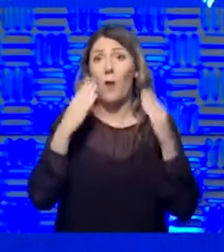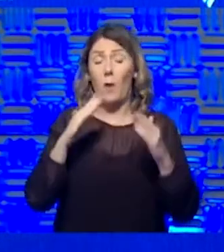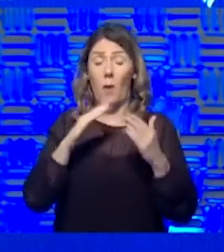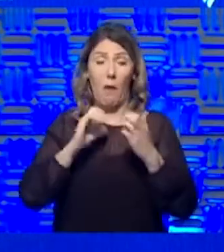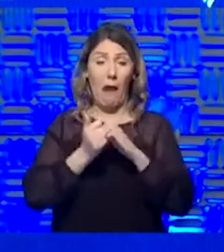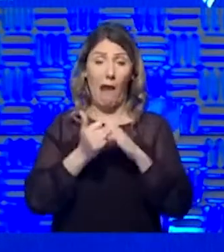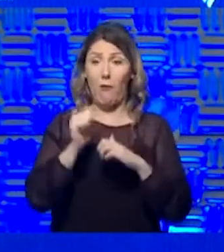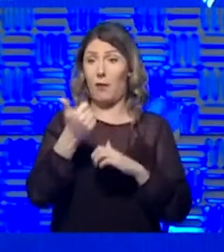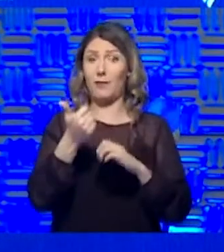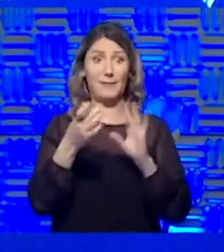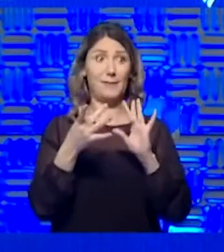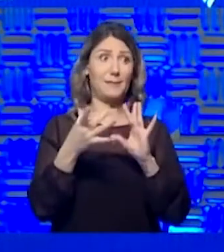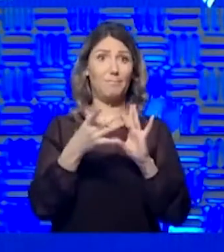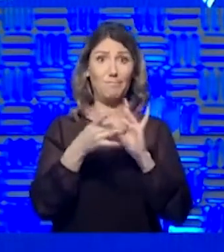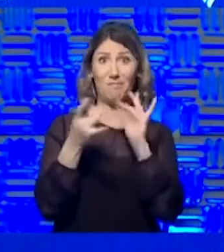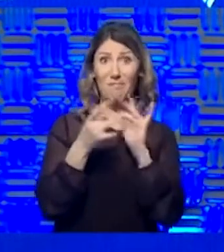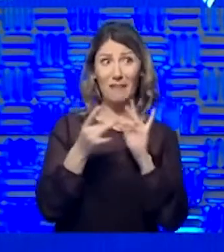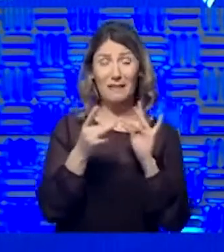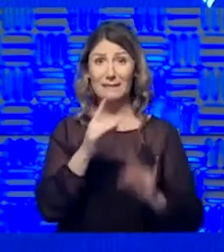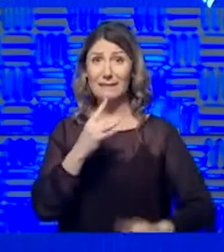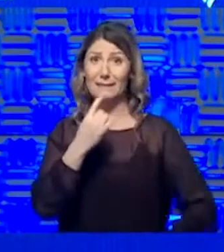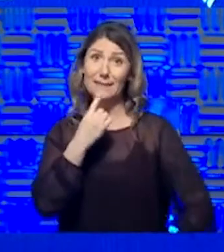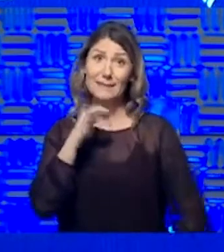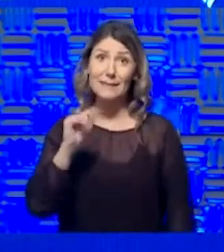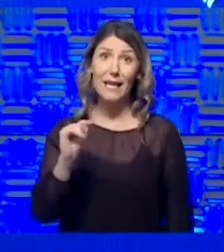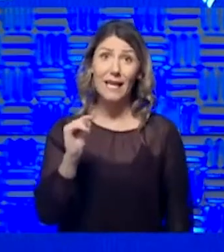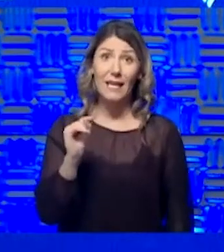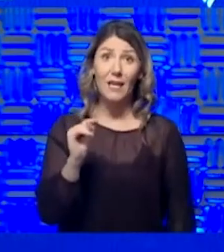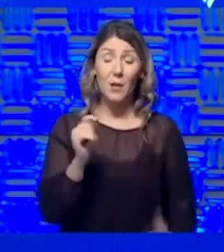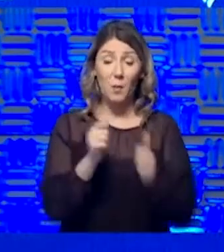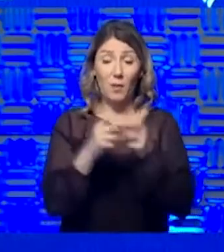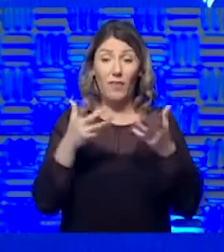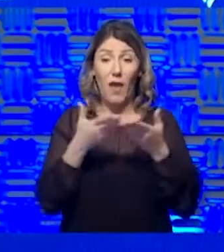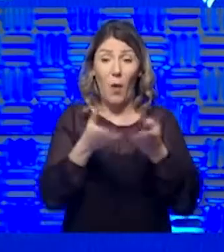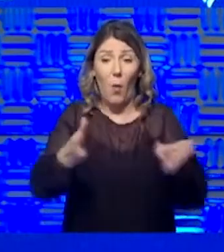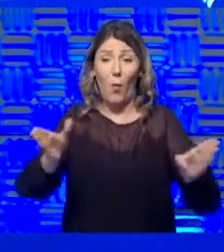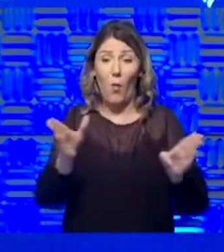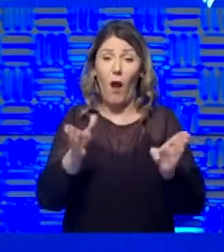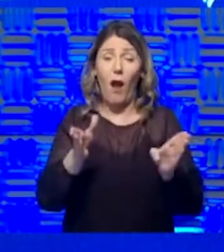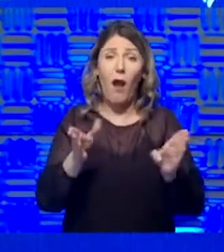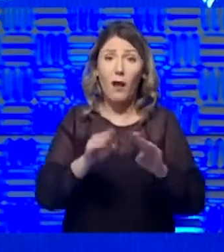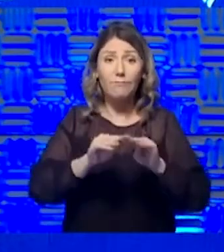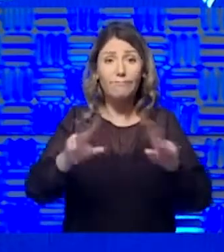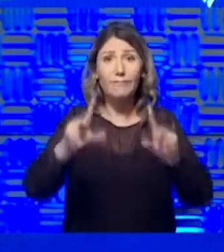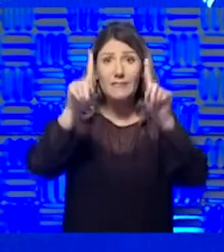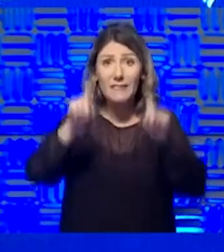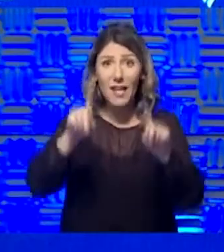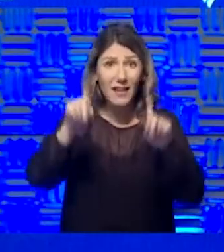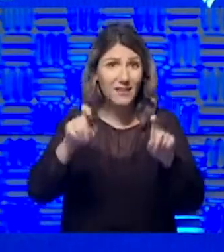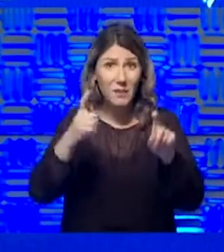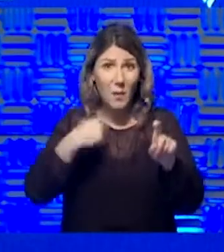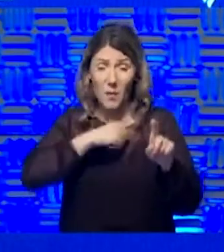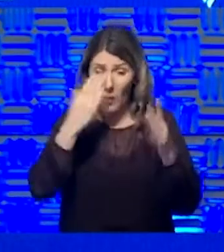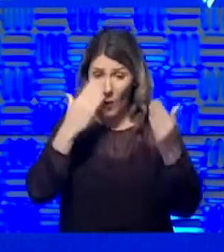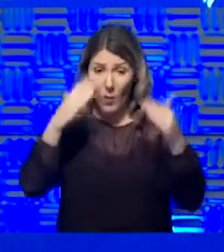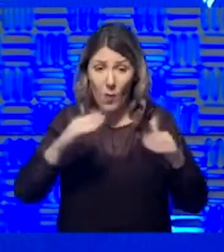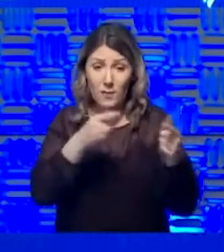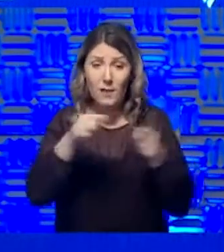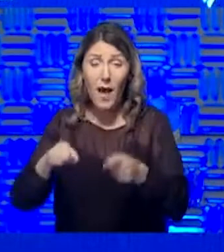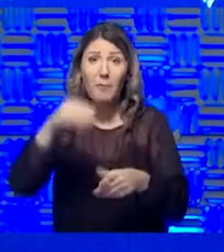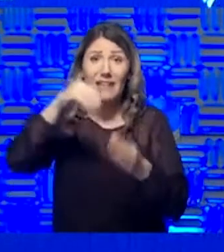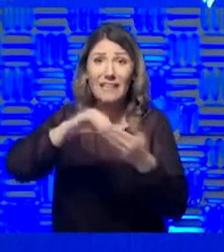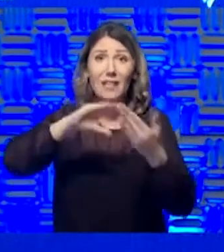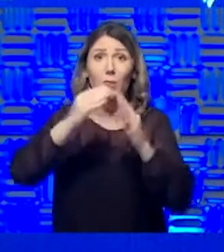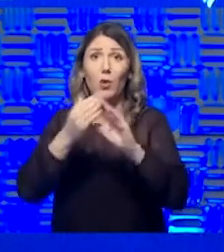that that's been helpful. Now, without widespread testing, we don't really know the incidence in the community. What we know is the number of